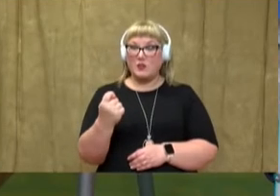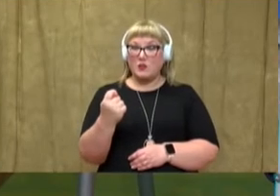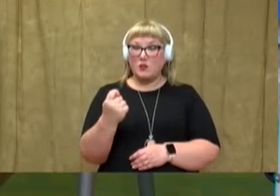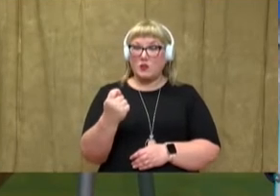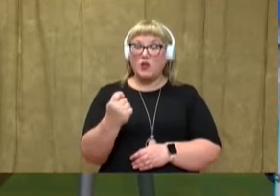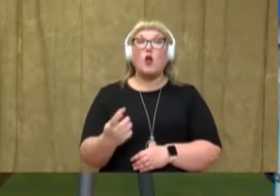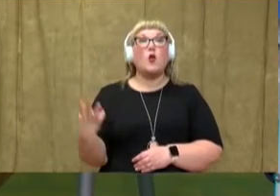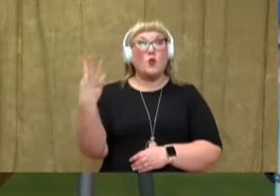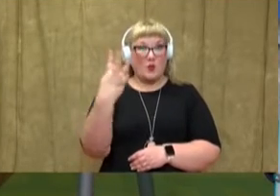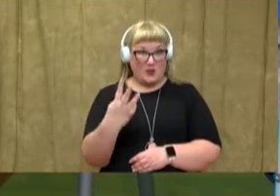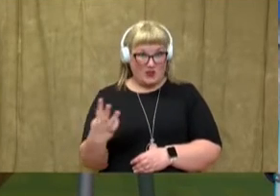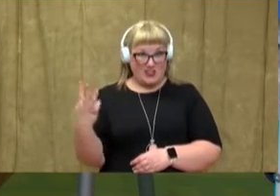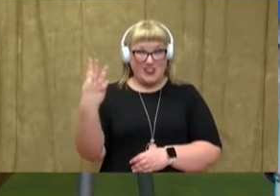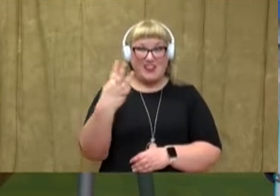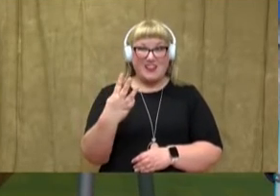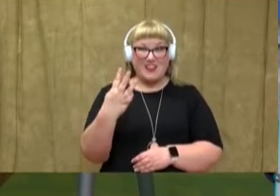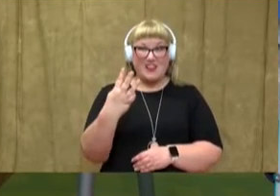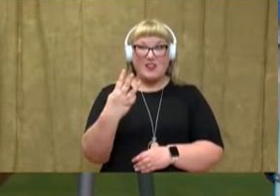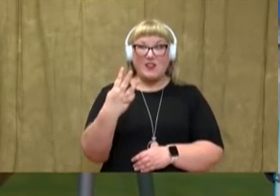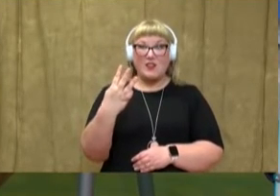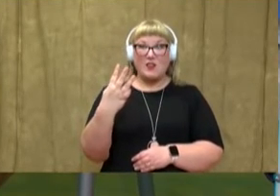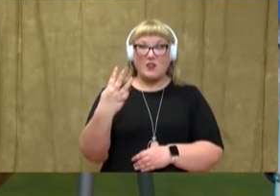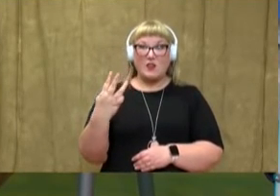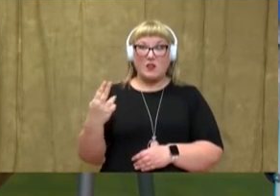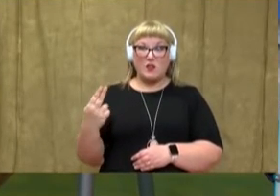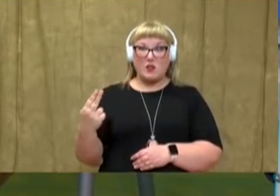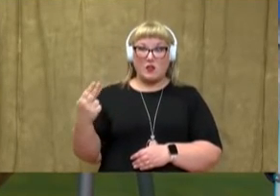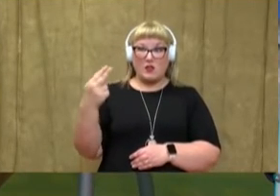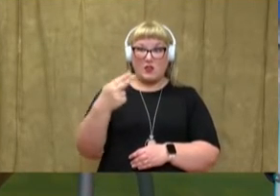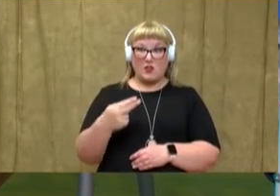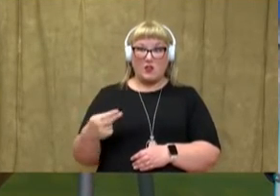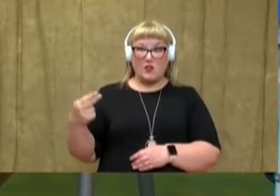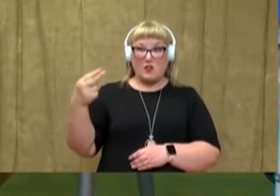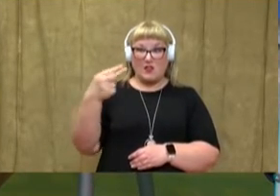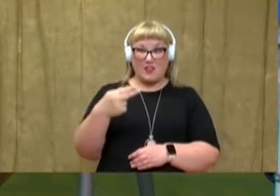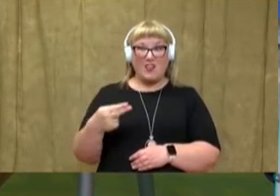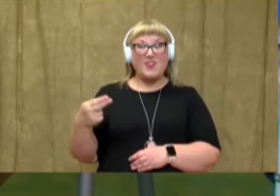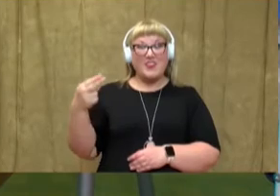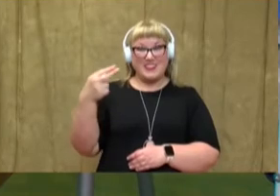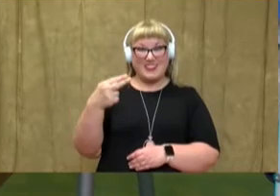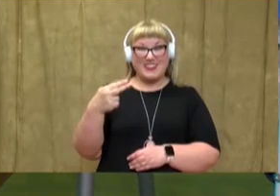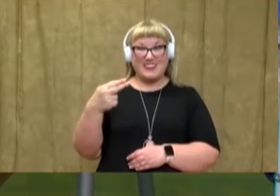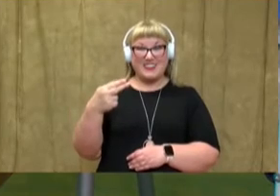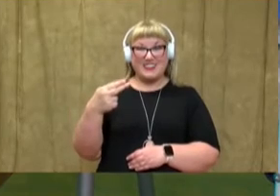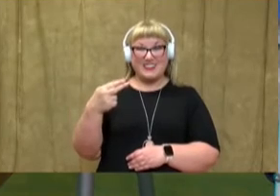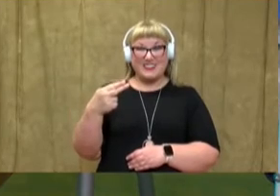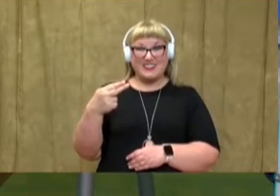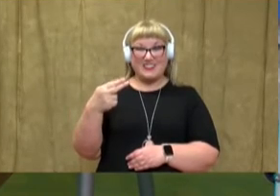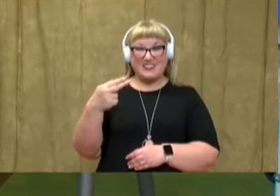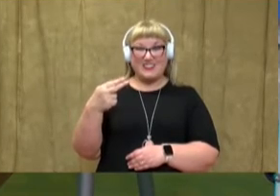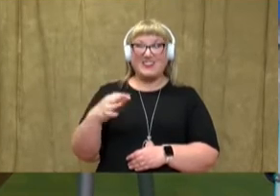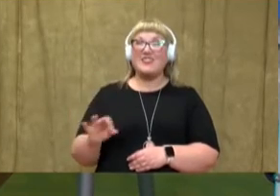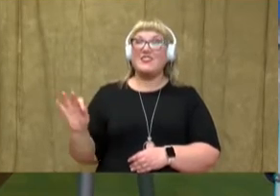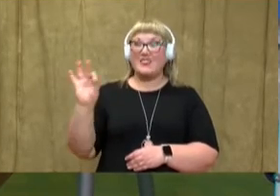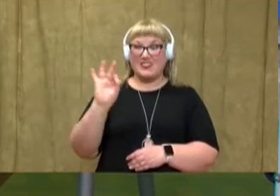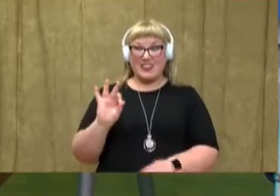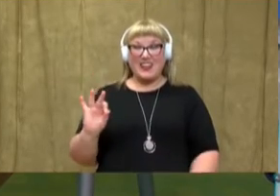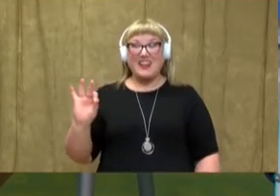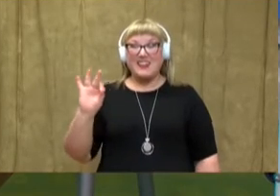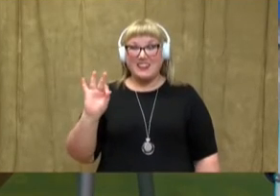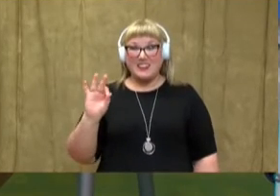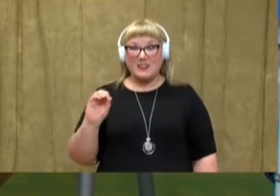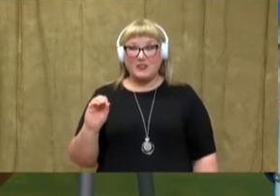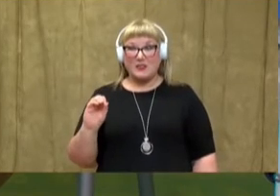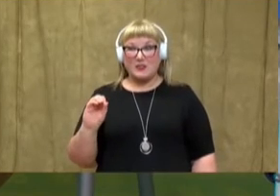M for miércoles, for Wednesday. And then a J for jueves. A V for viernes.